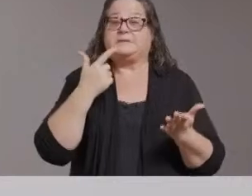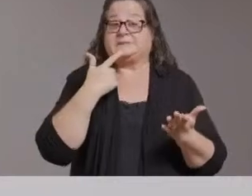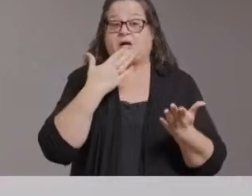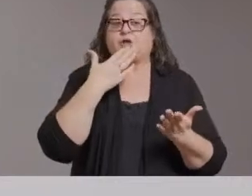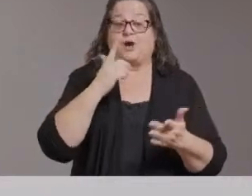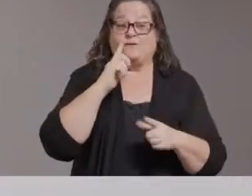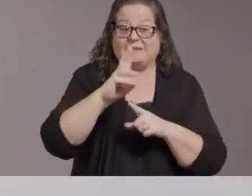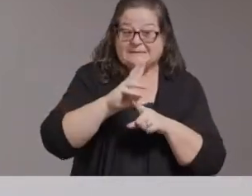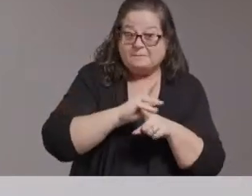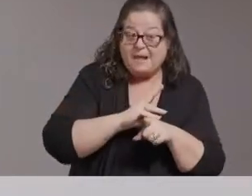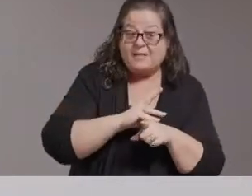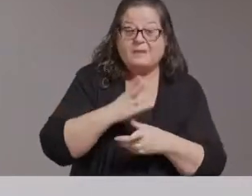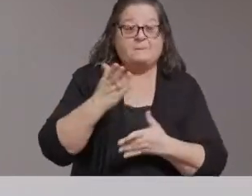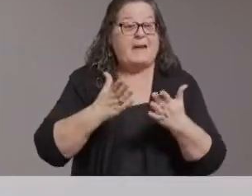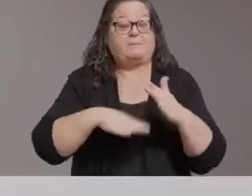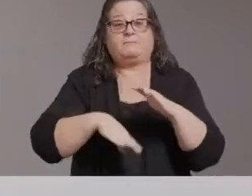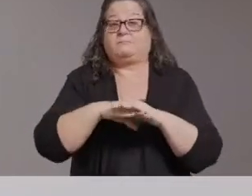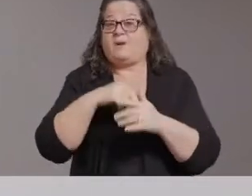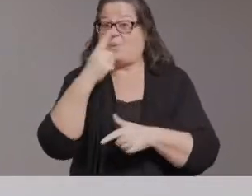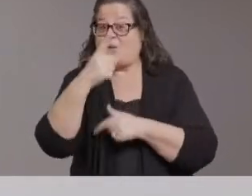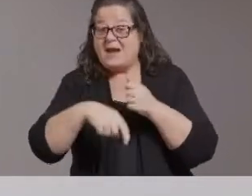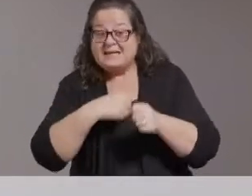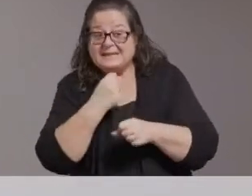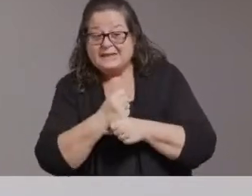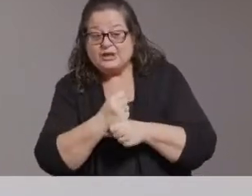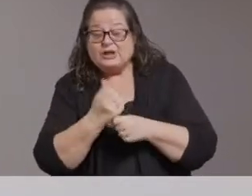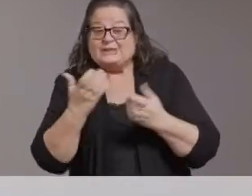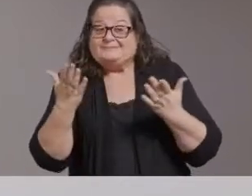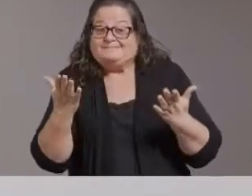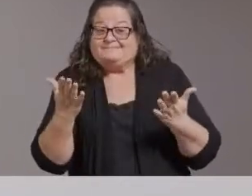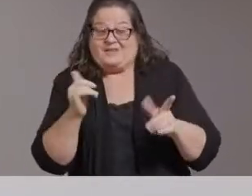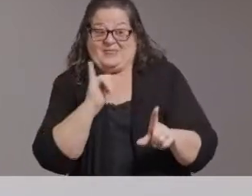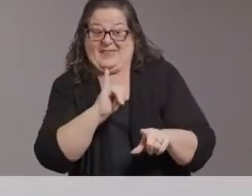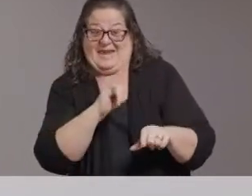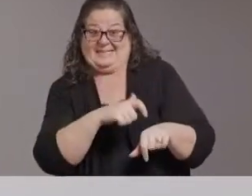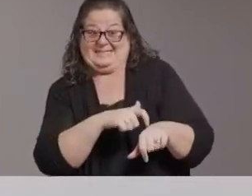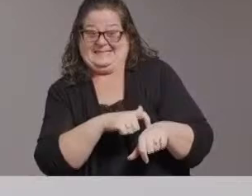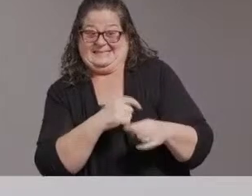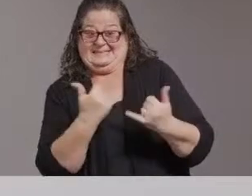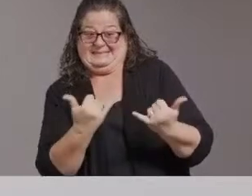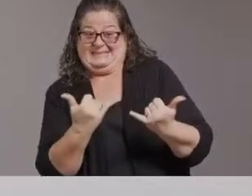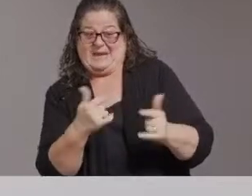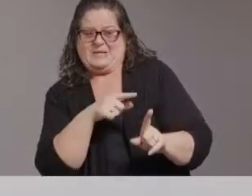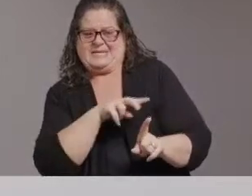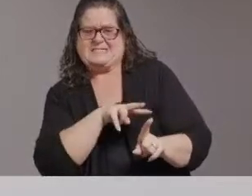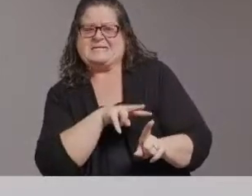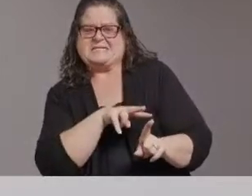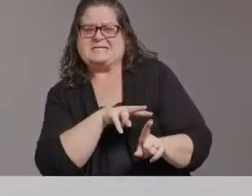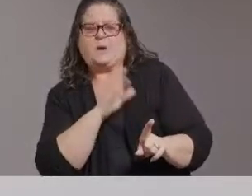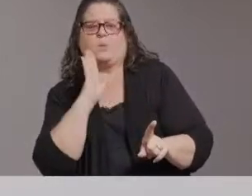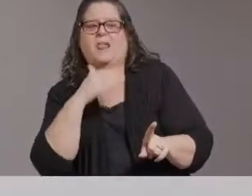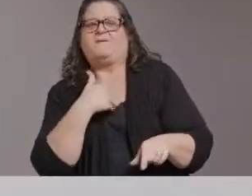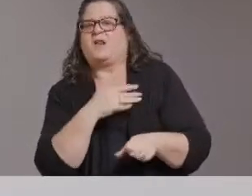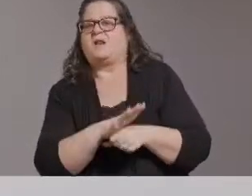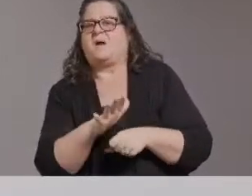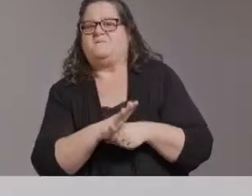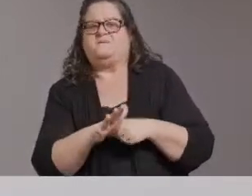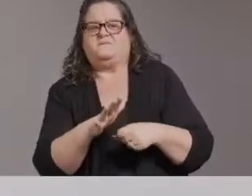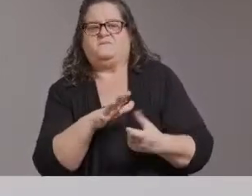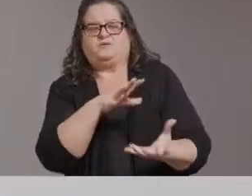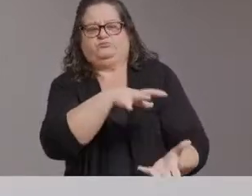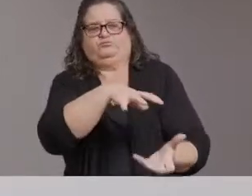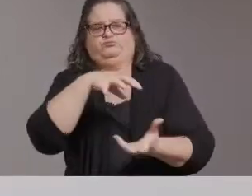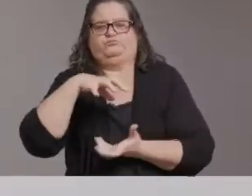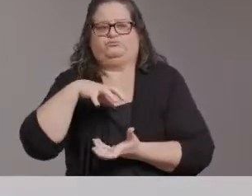a year. Likely by that time is when we would have sufficient vaccine supply, so it would become